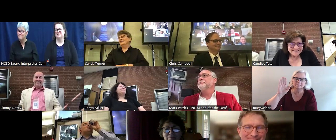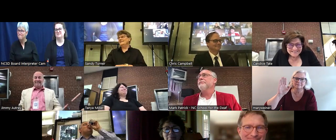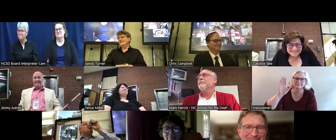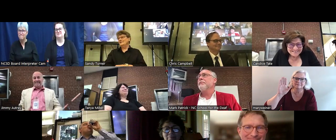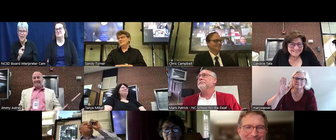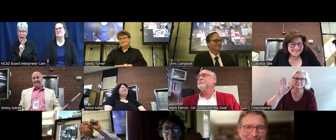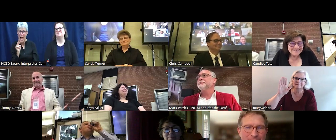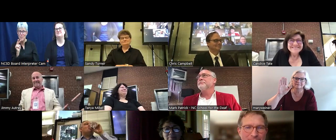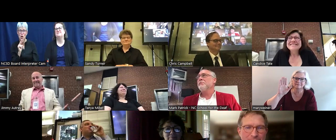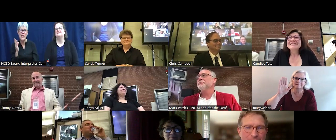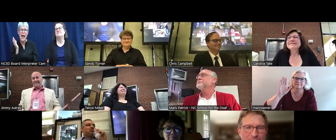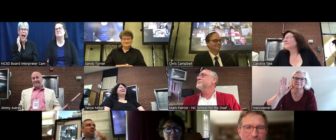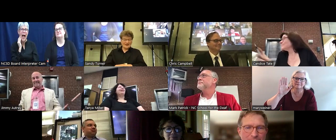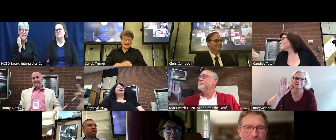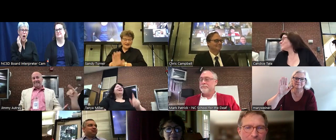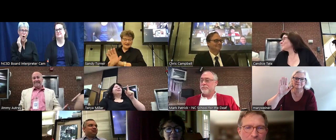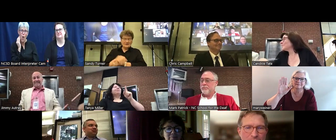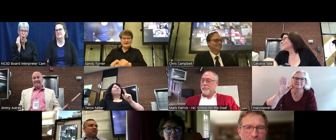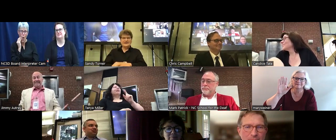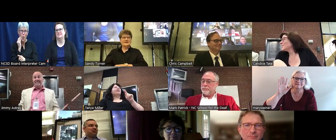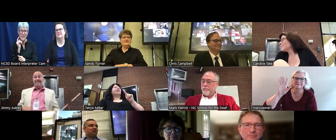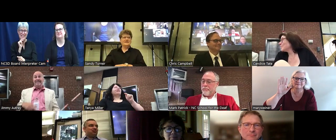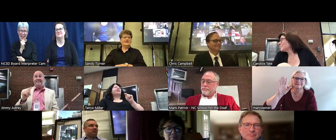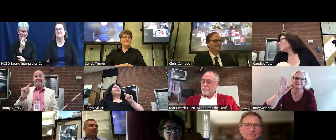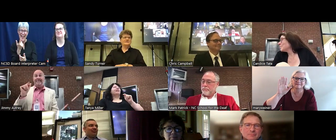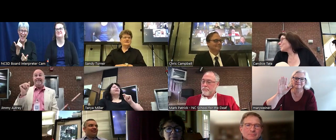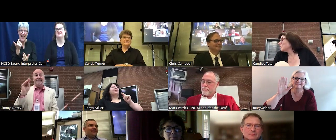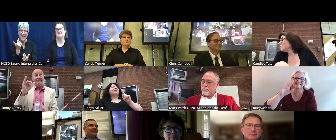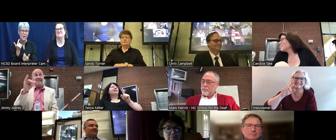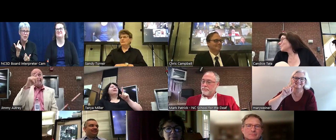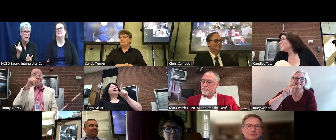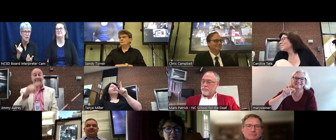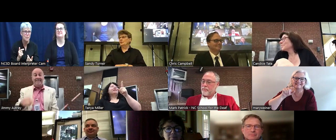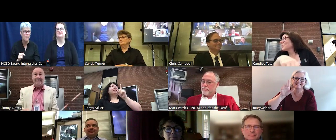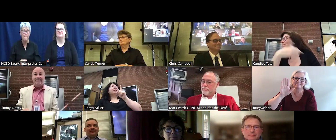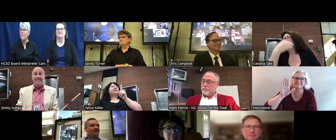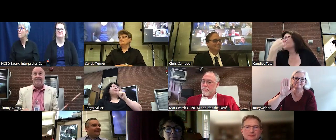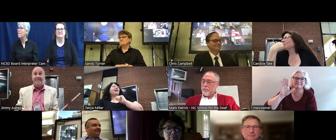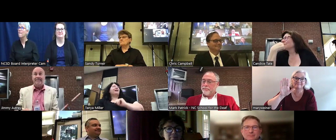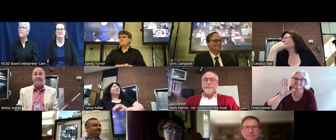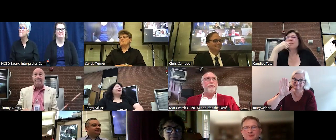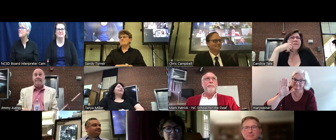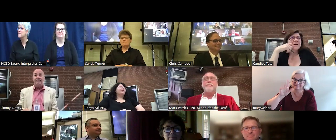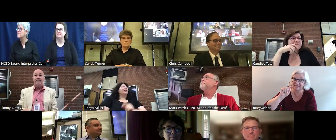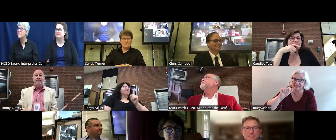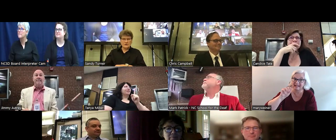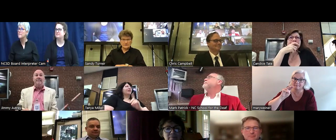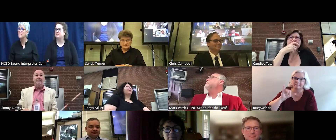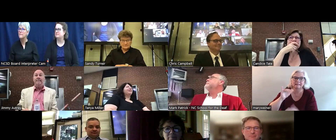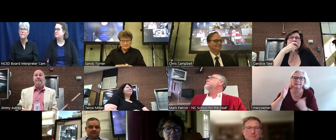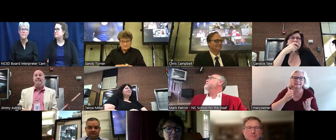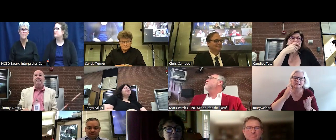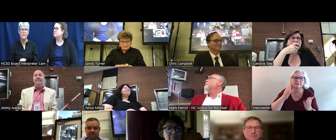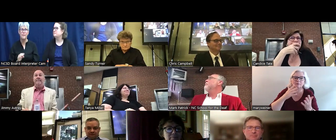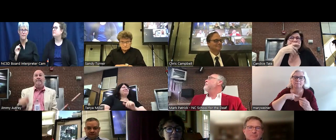I know. Anybody else have anything else they'd like to bring before the board? Okay.